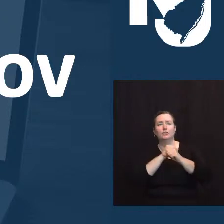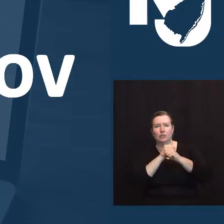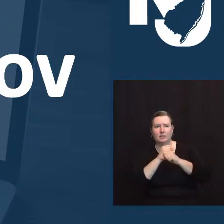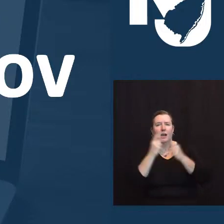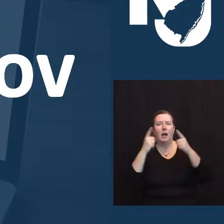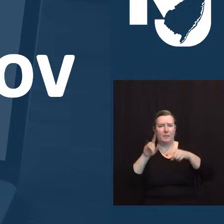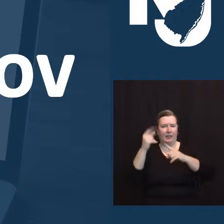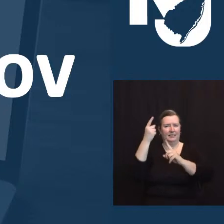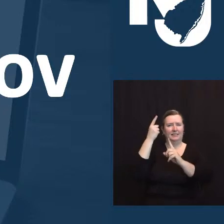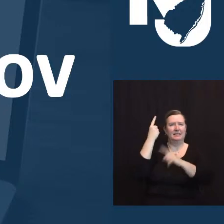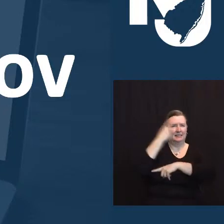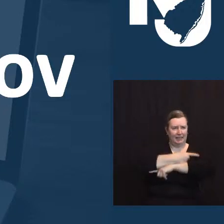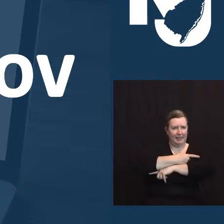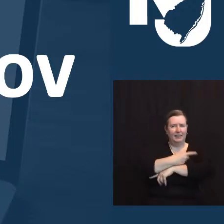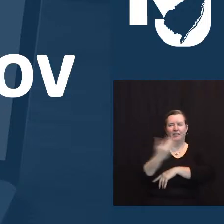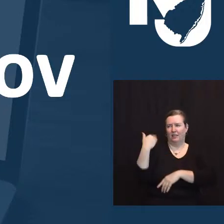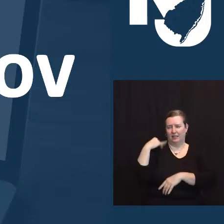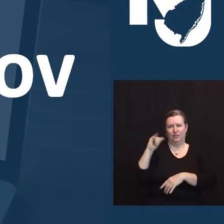our